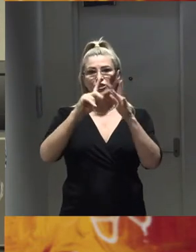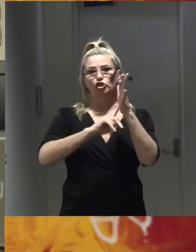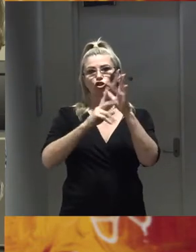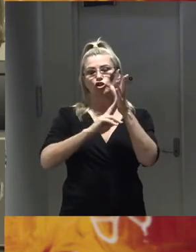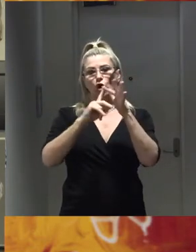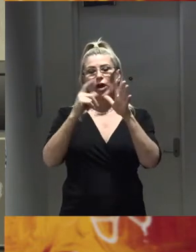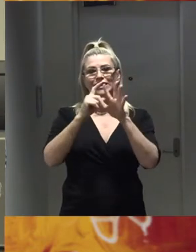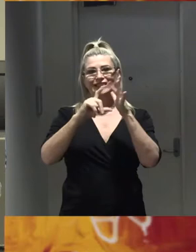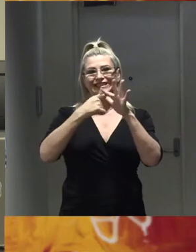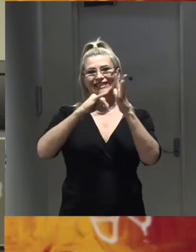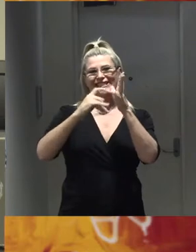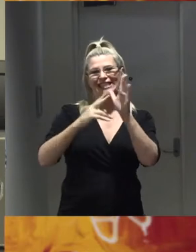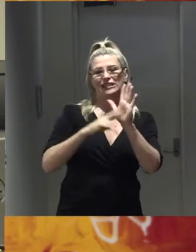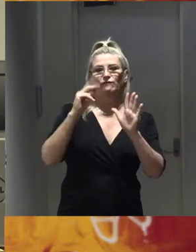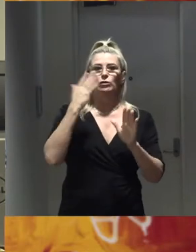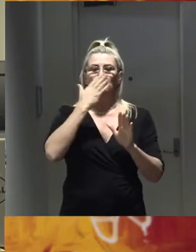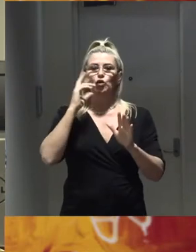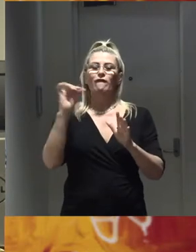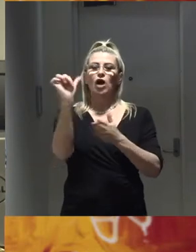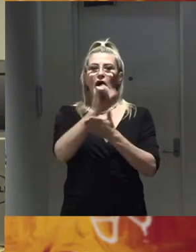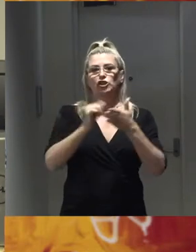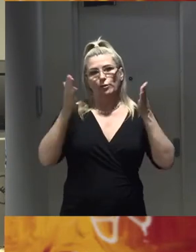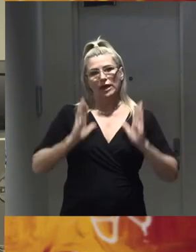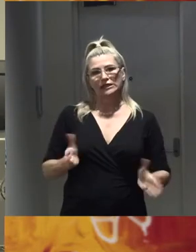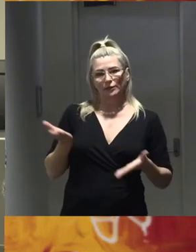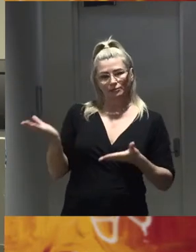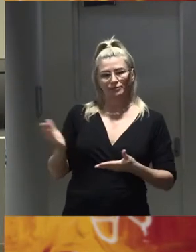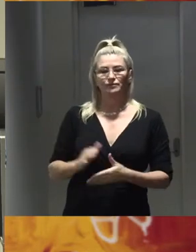and Humanity. Joanne, thank you.